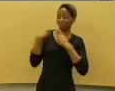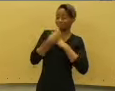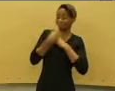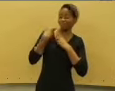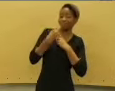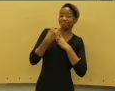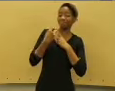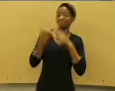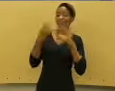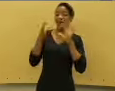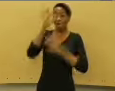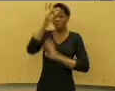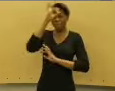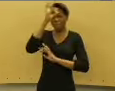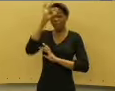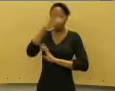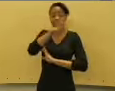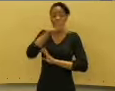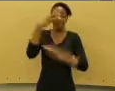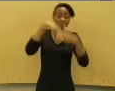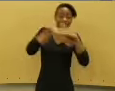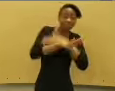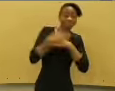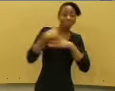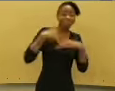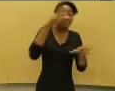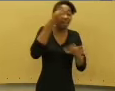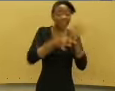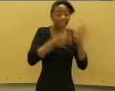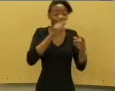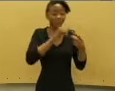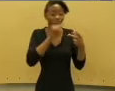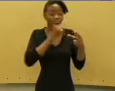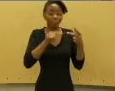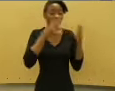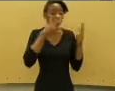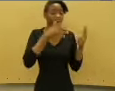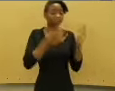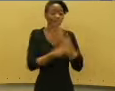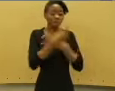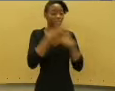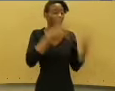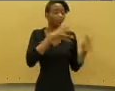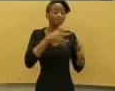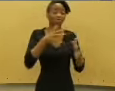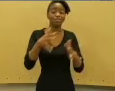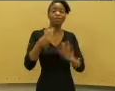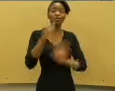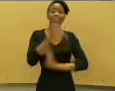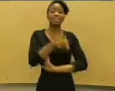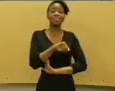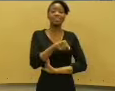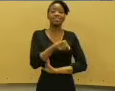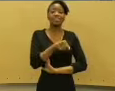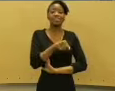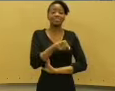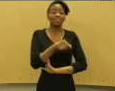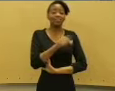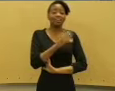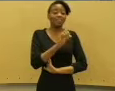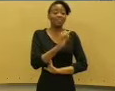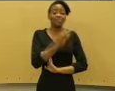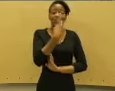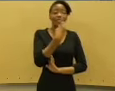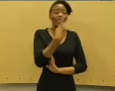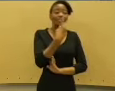say, okay, so this is what happened. I can only imagine the kind of questions that they're going to ask me. First of all, what